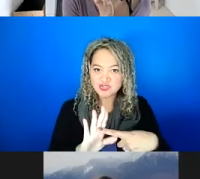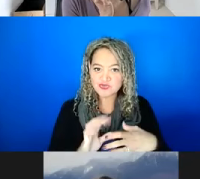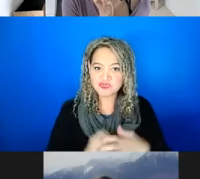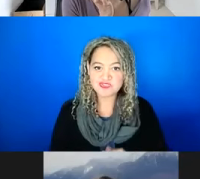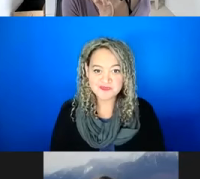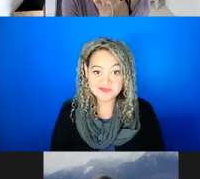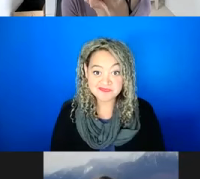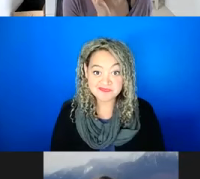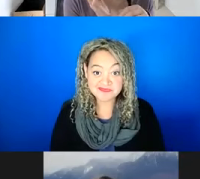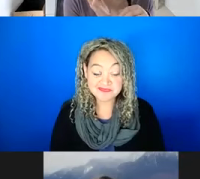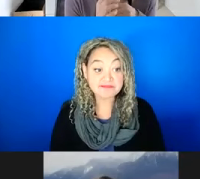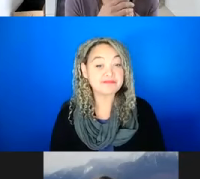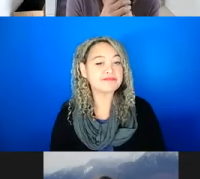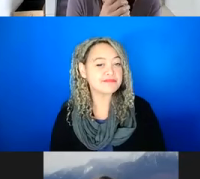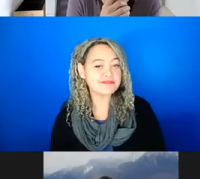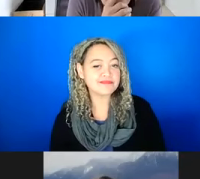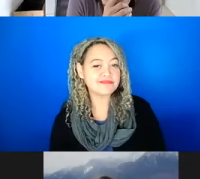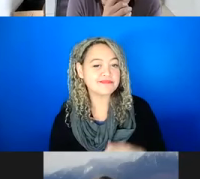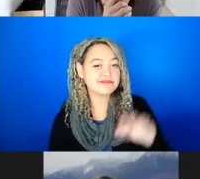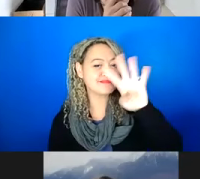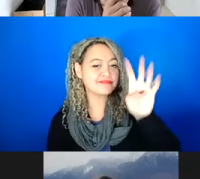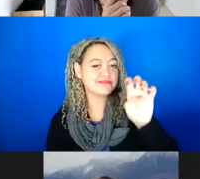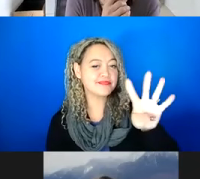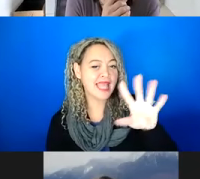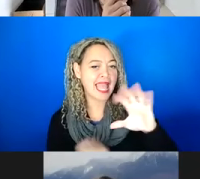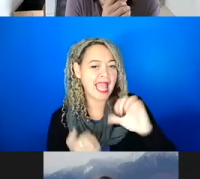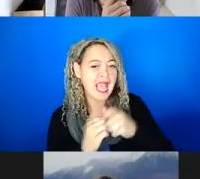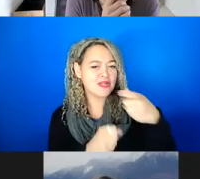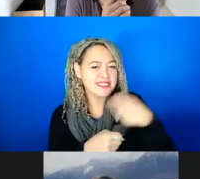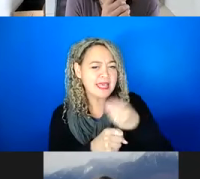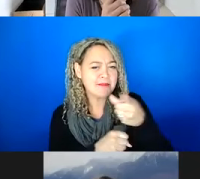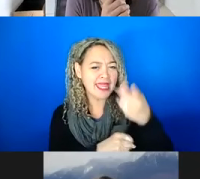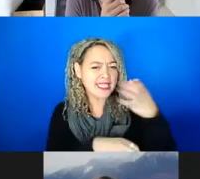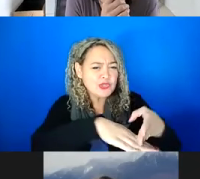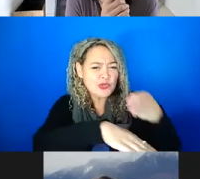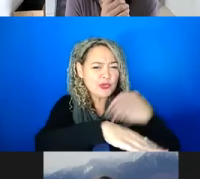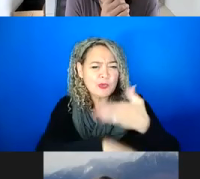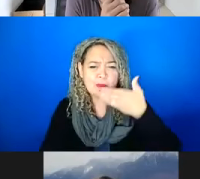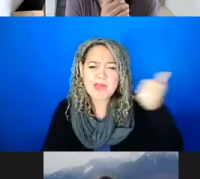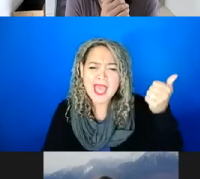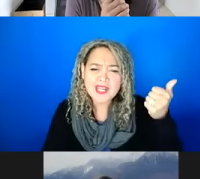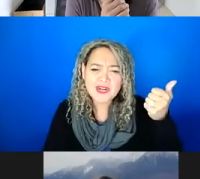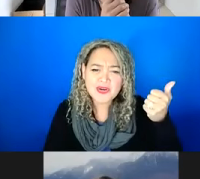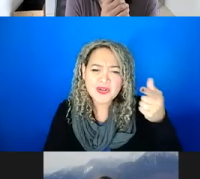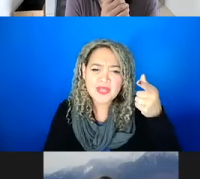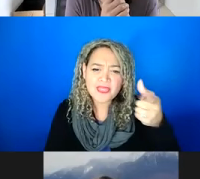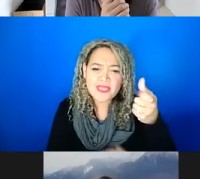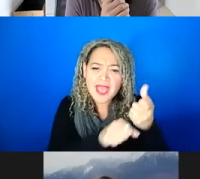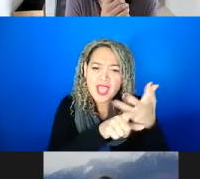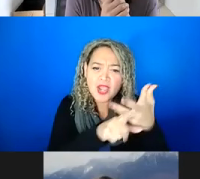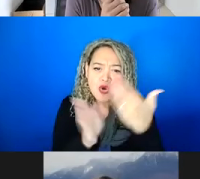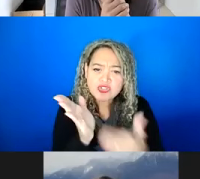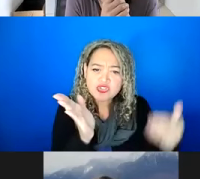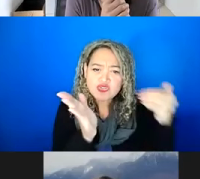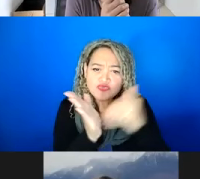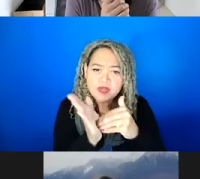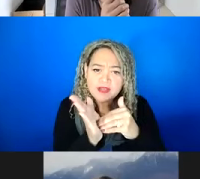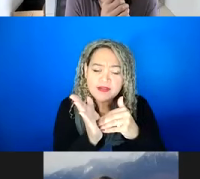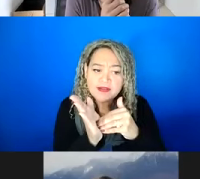The puzzle is, how does that make you better? Because this leads to the phenomena of repetition